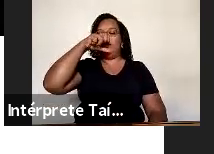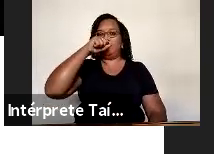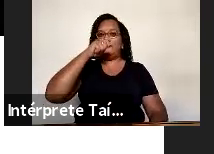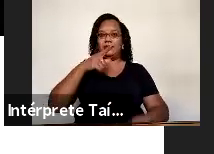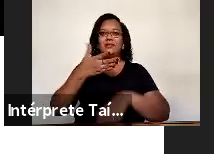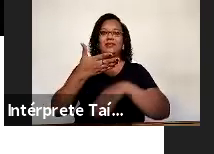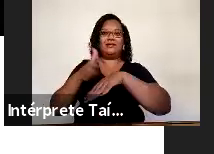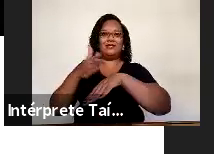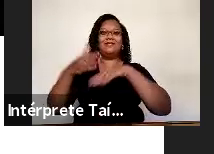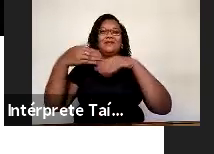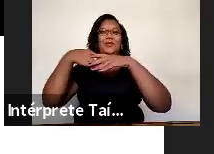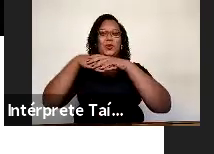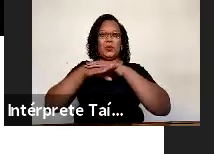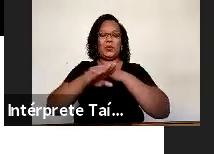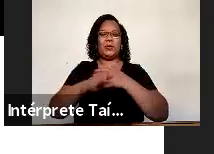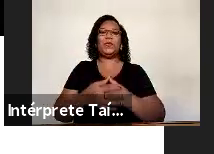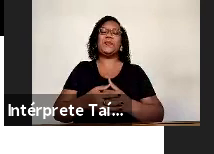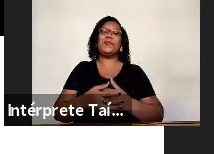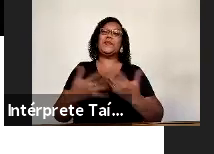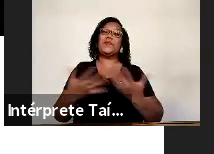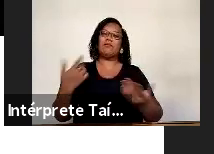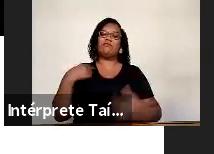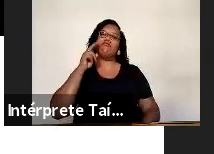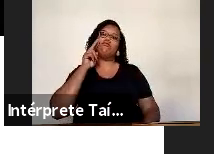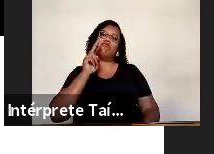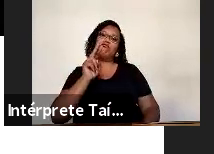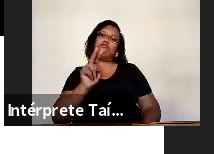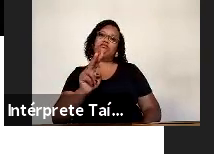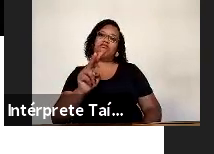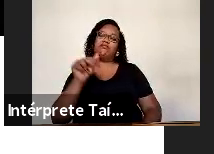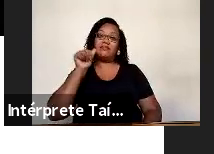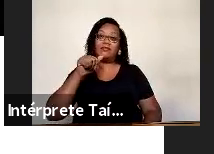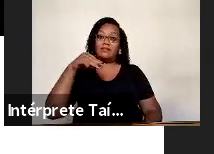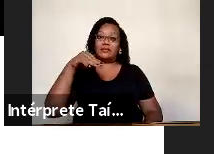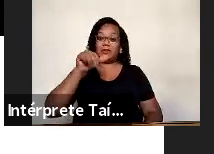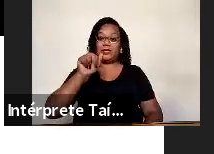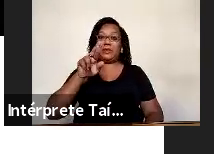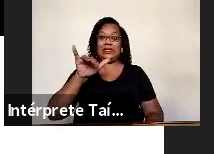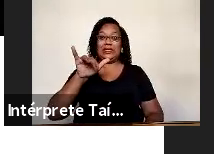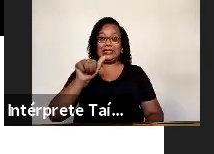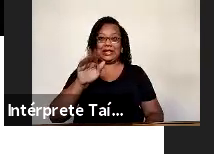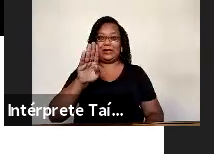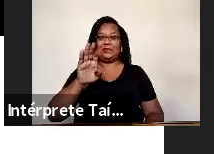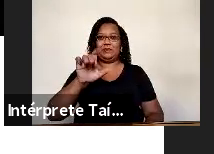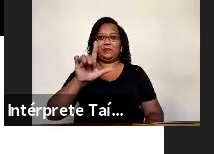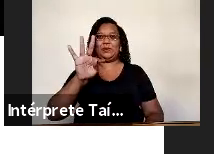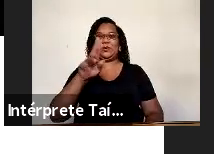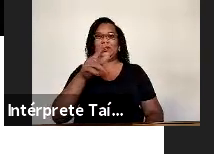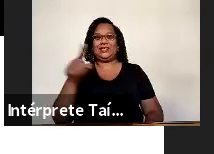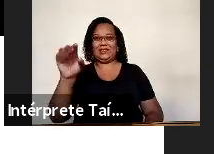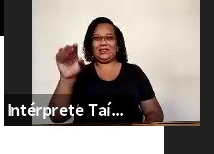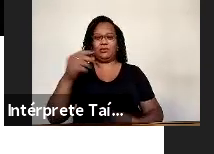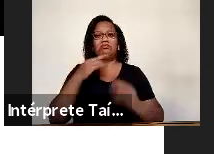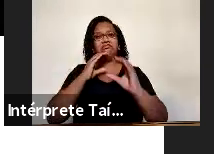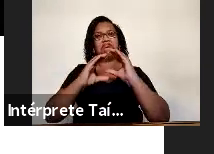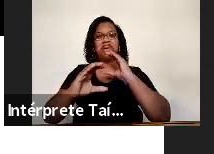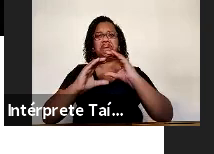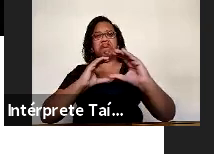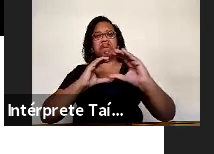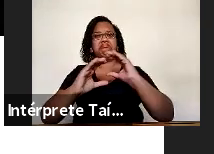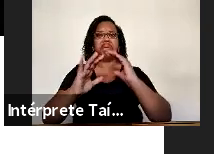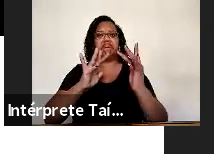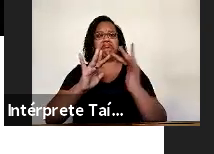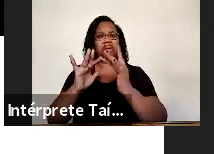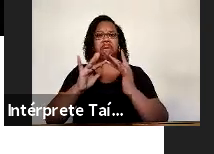Beltrão. She's the main presenter for the Oscars. And we communicate a lot by looking at each other. So I